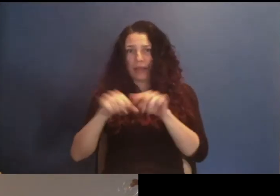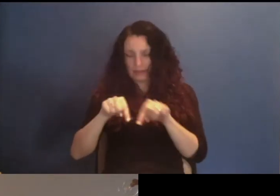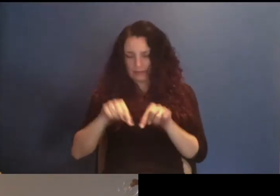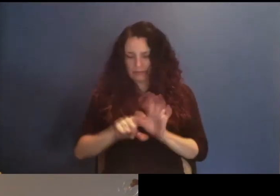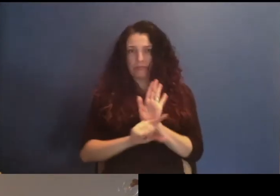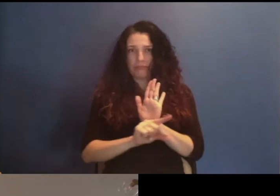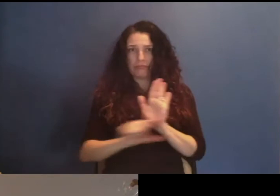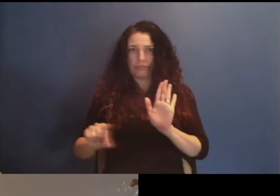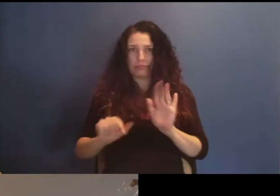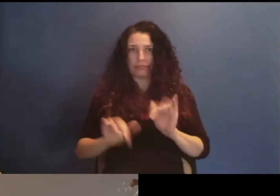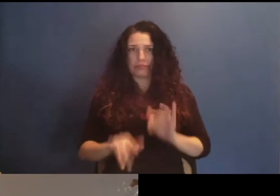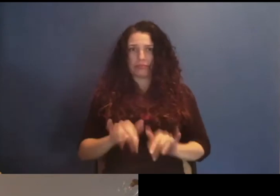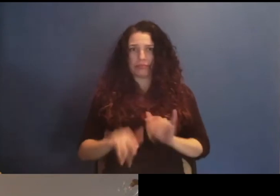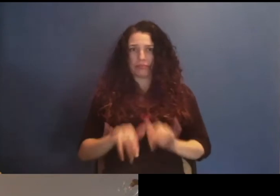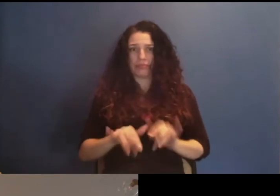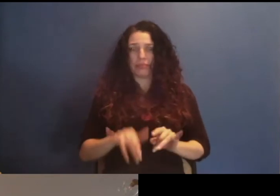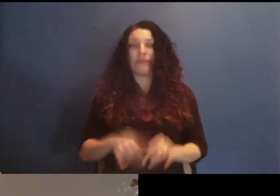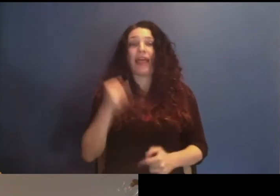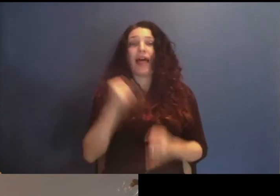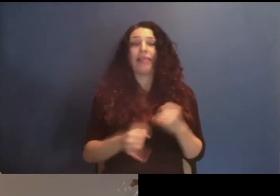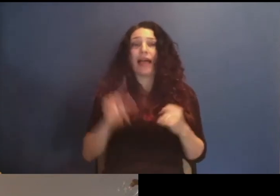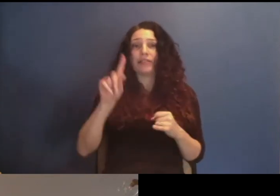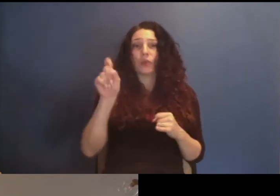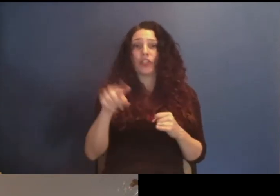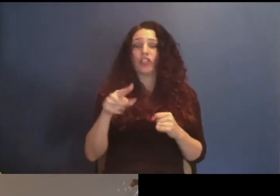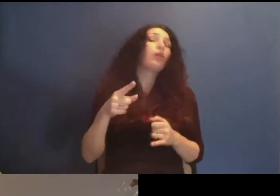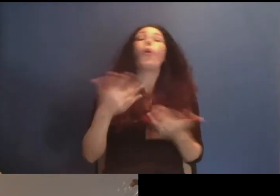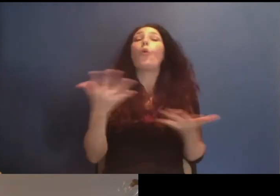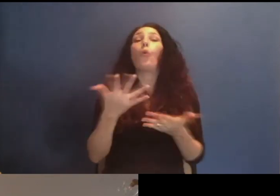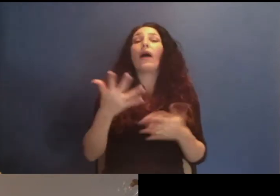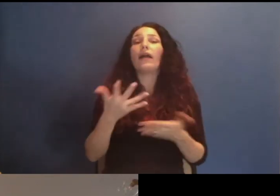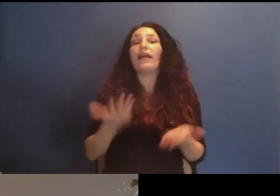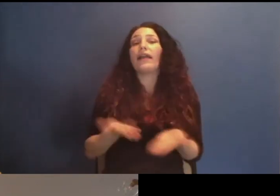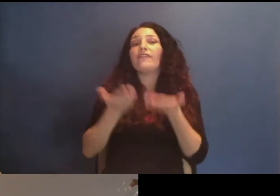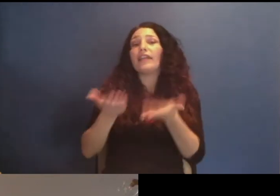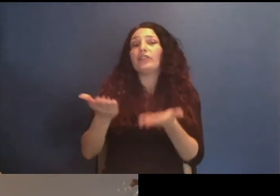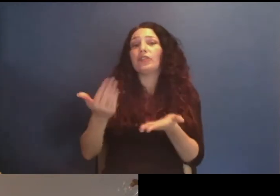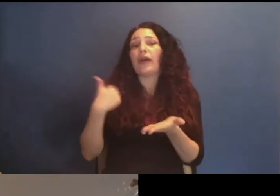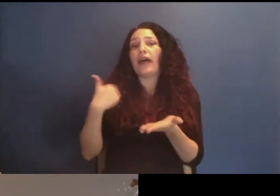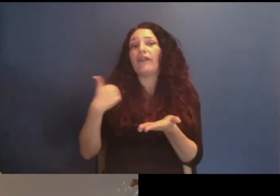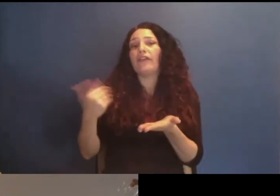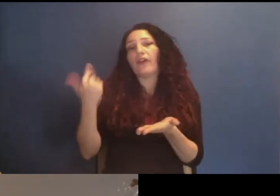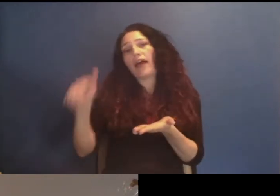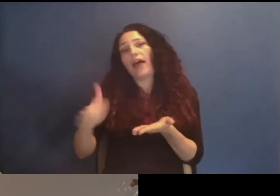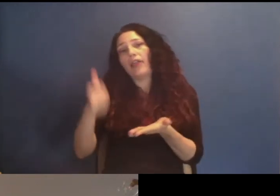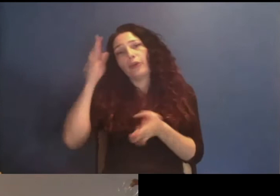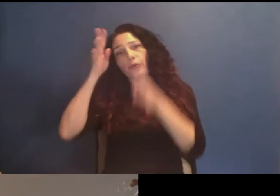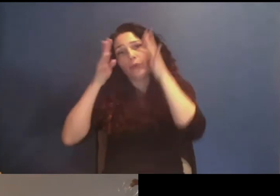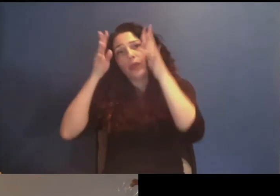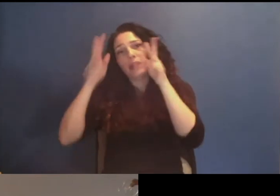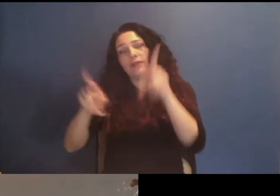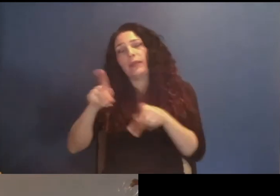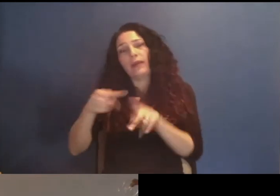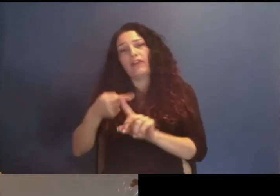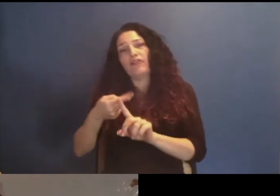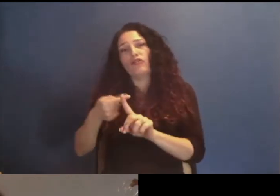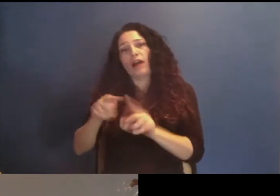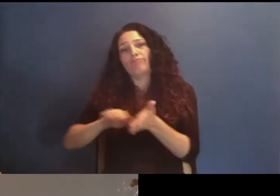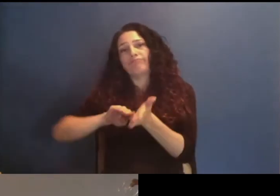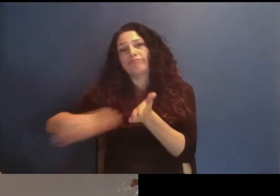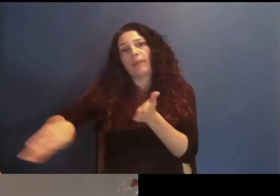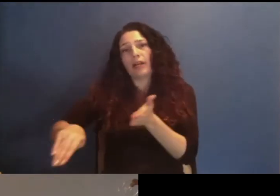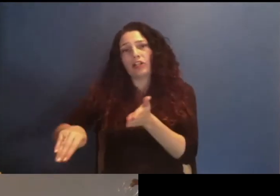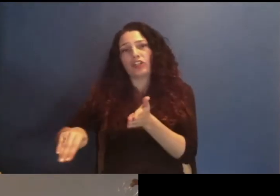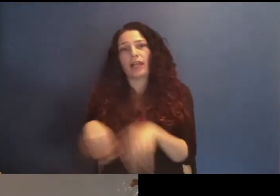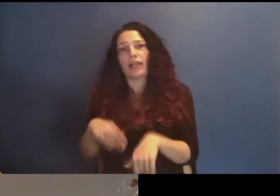do you have for other creatives from marginalized communities when they want to pitch their own work? I would say walk into every